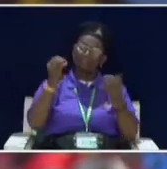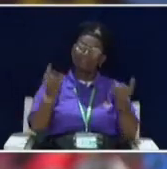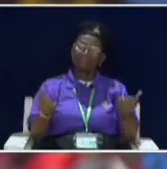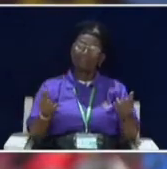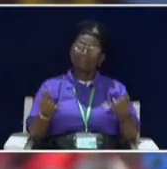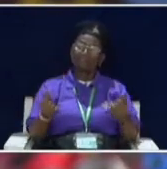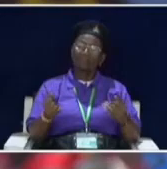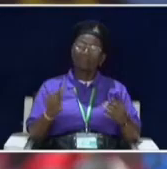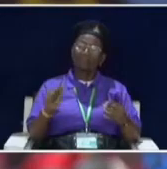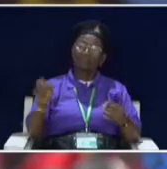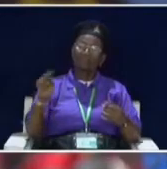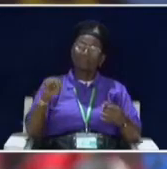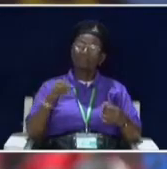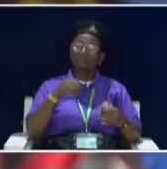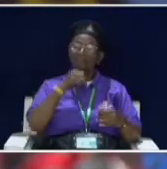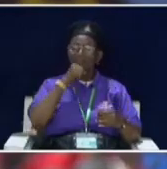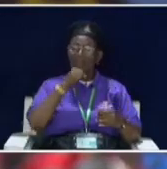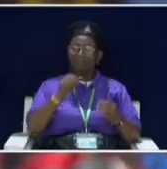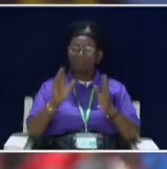And